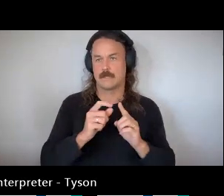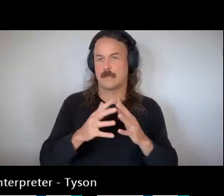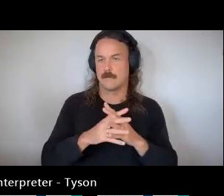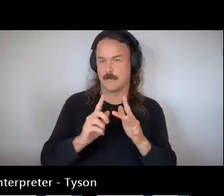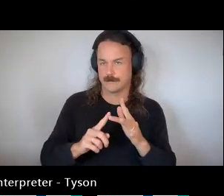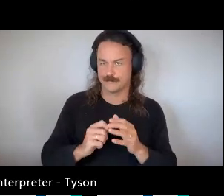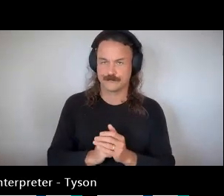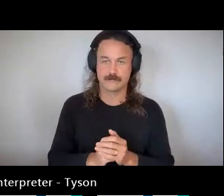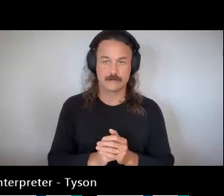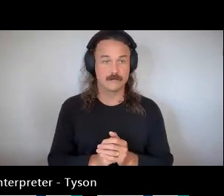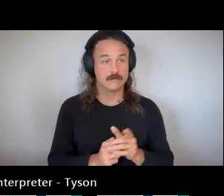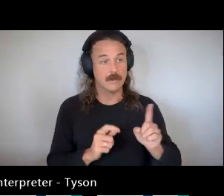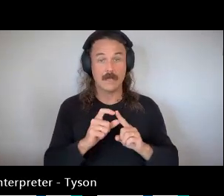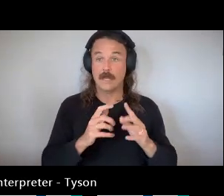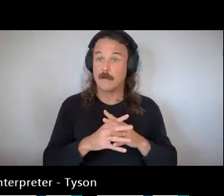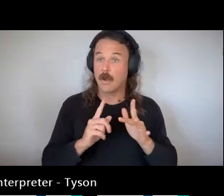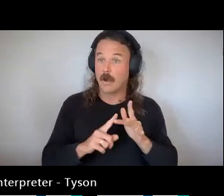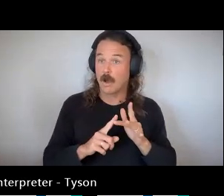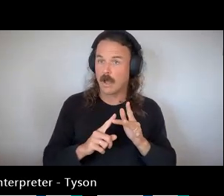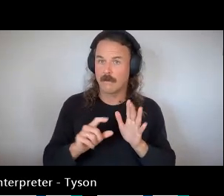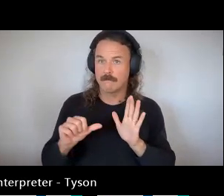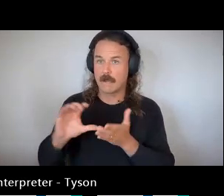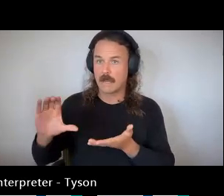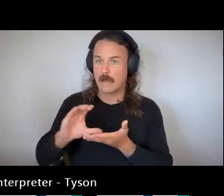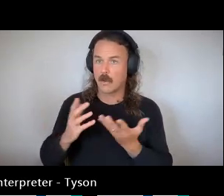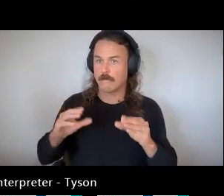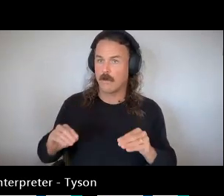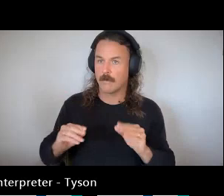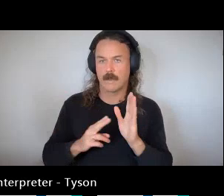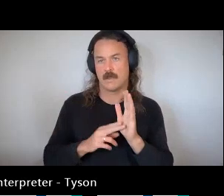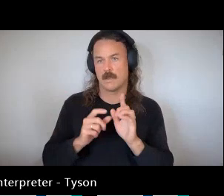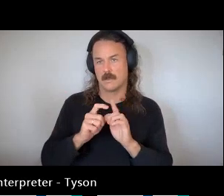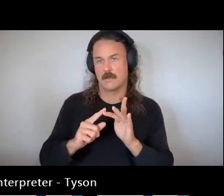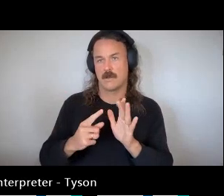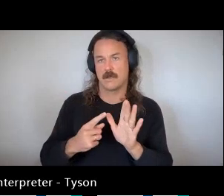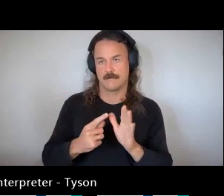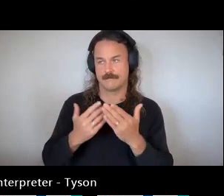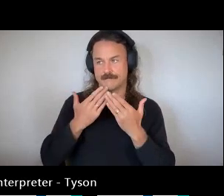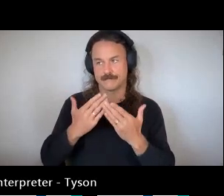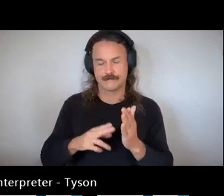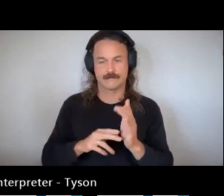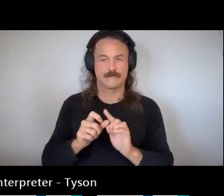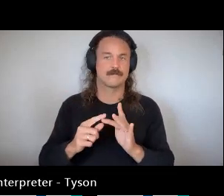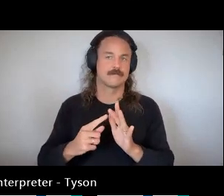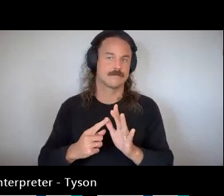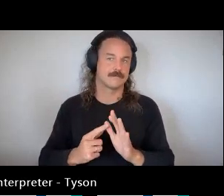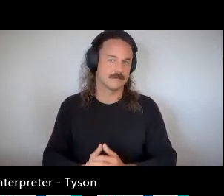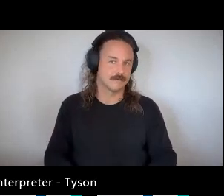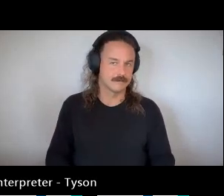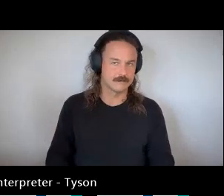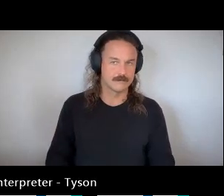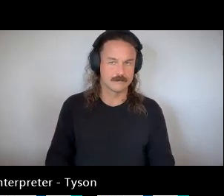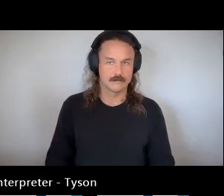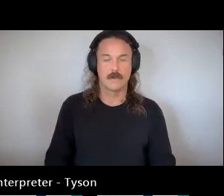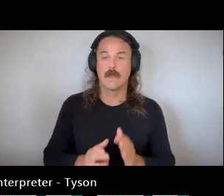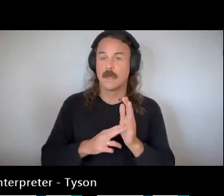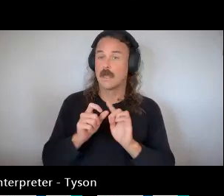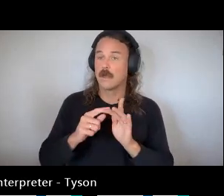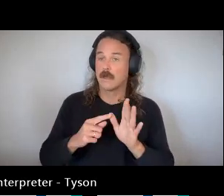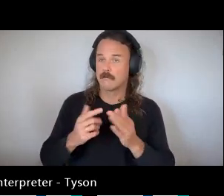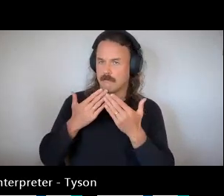Wellbeing Index was funded by the National Disability Insurance Agency, which we're thankful for. We're also grateful for their support, in